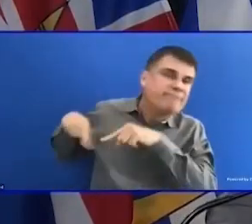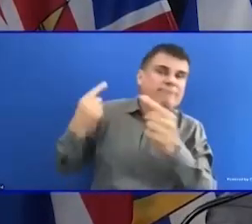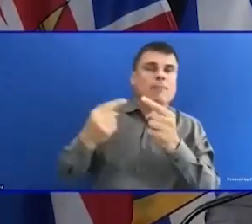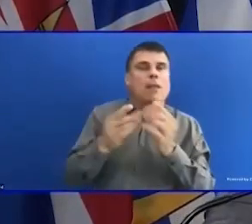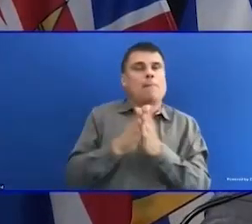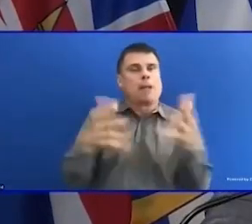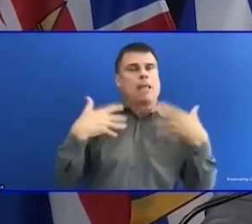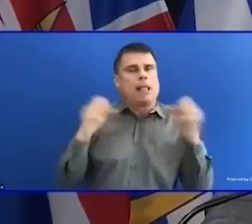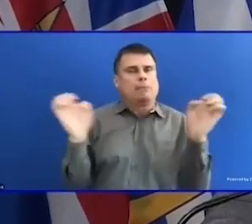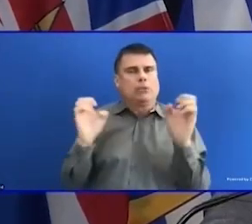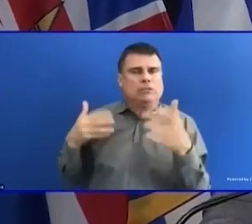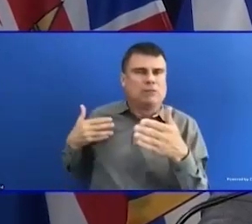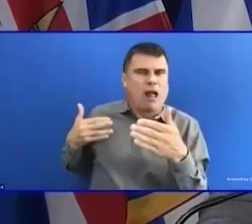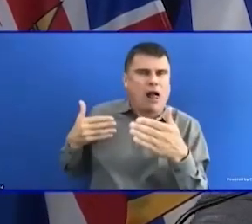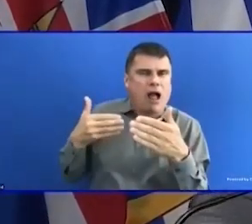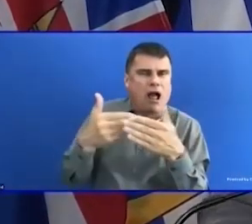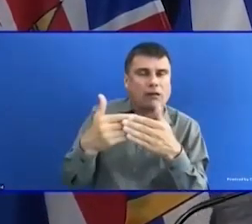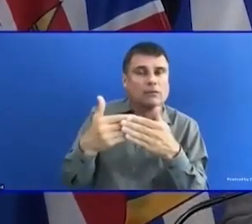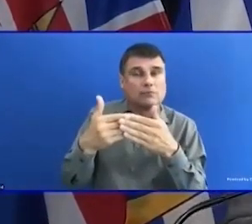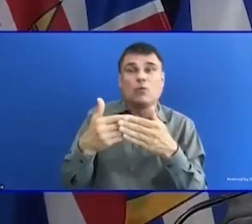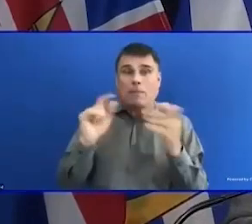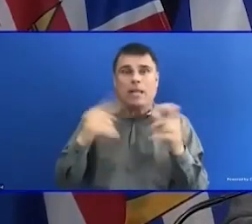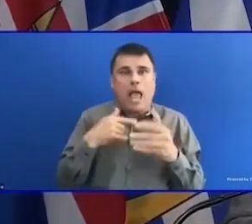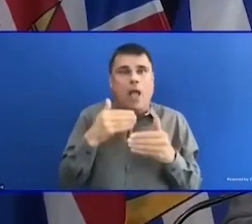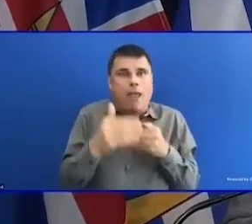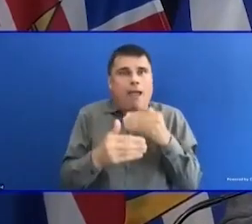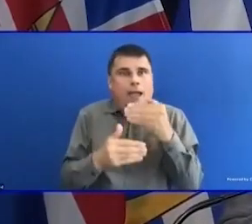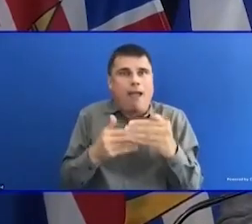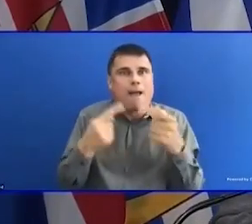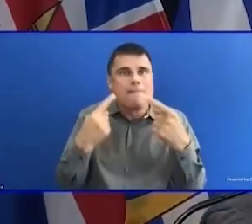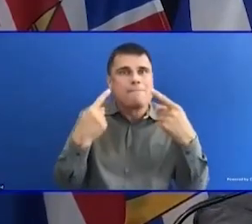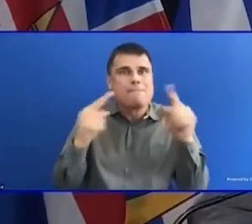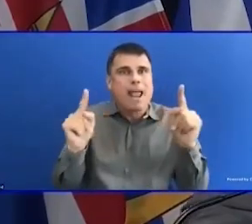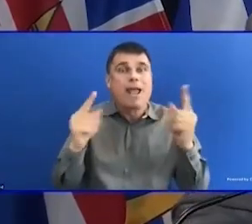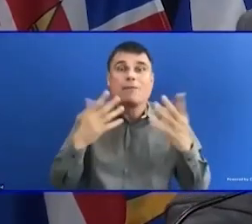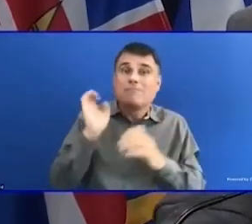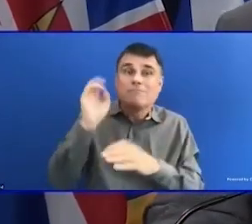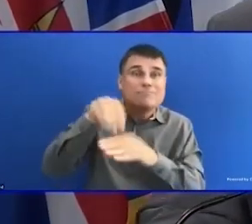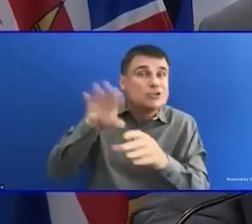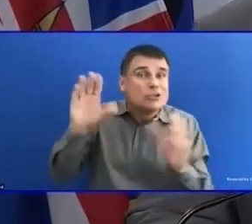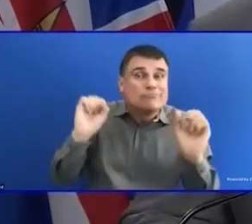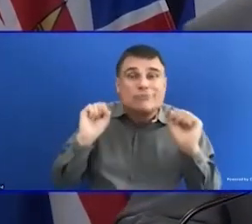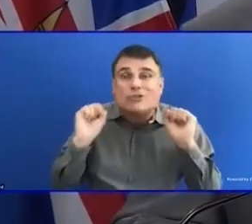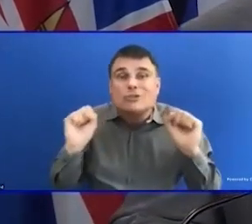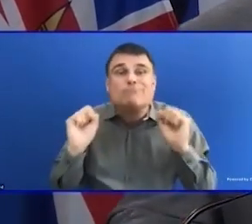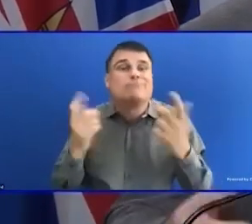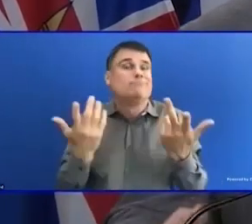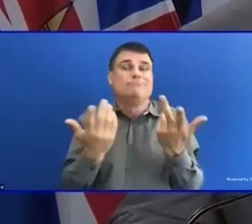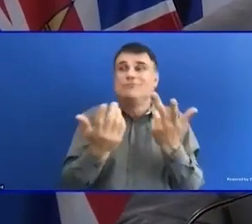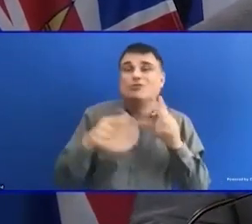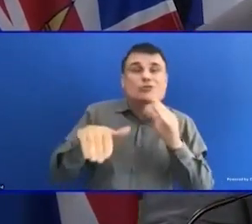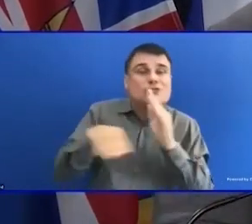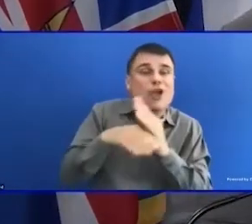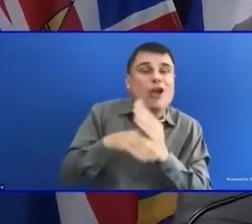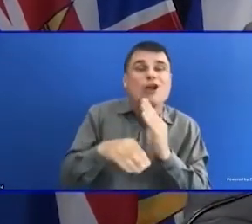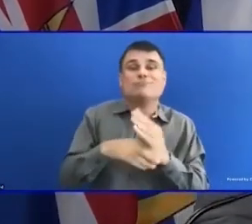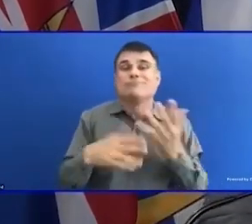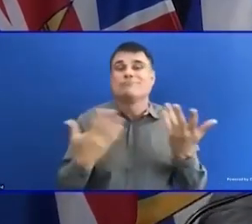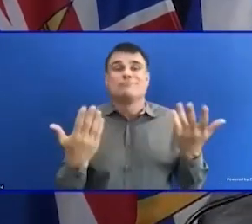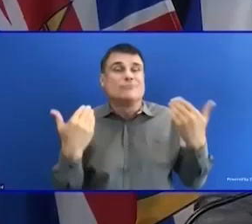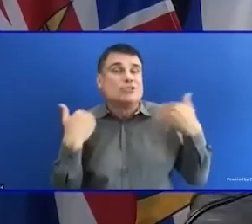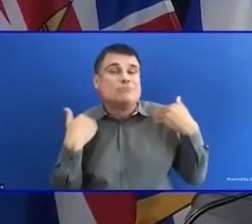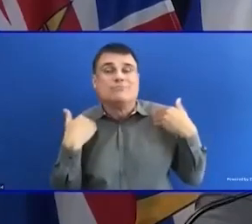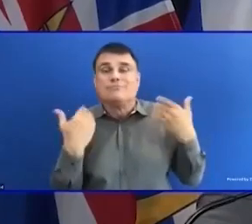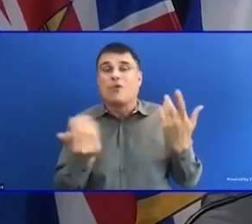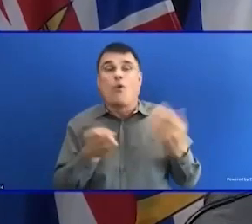our kids at the soccer game, in the arena, in the gymnasium. We can go to a friend's place for dinner. We can plan that wedding.